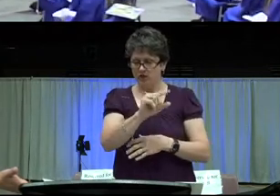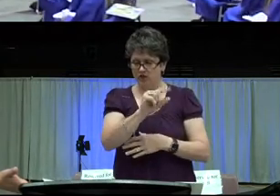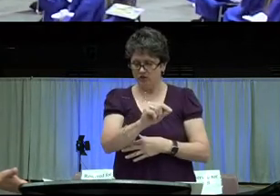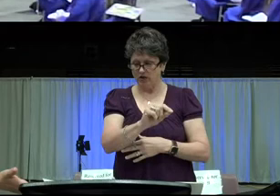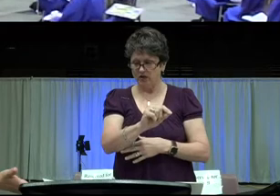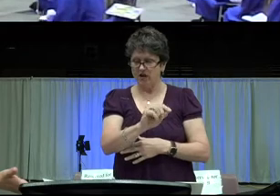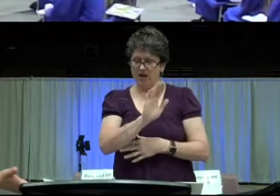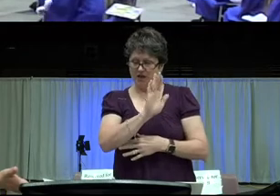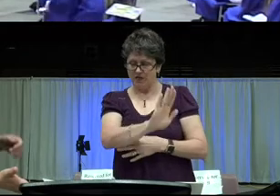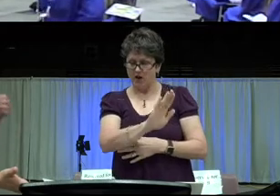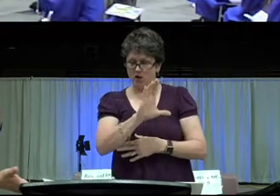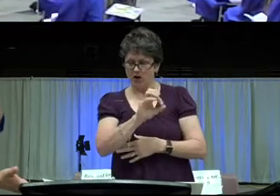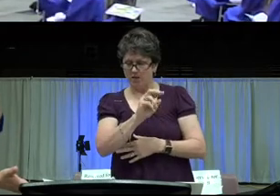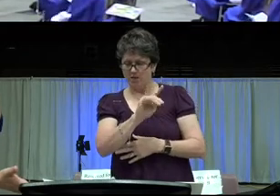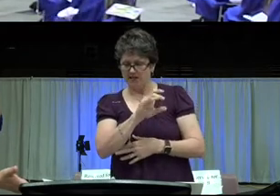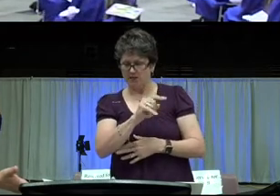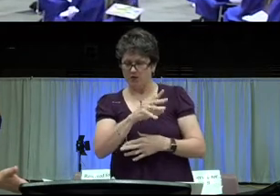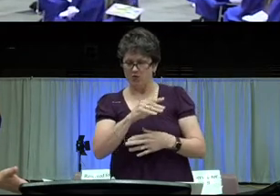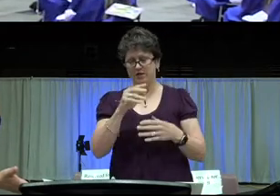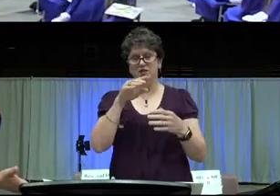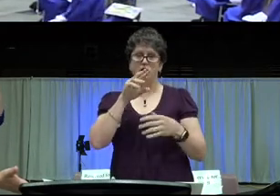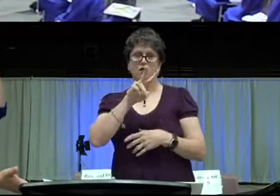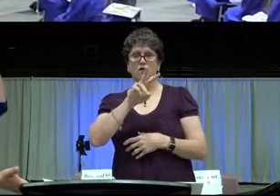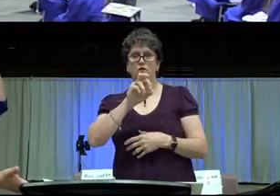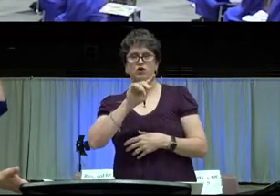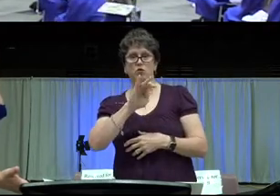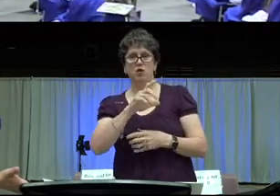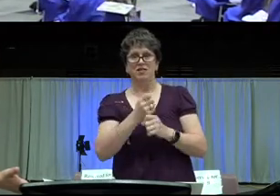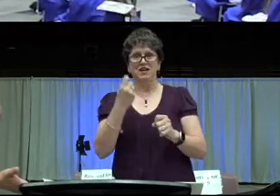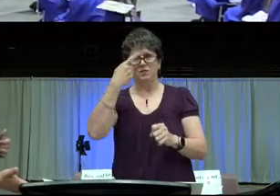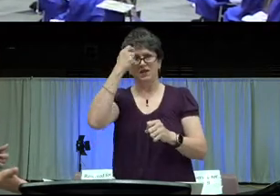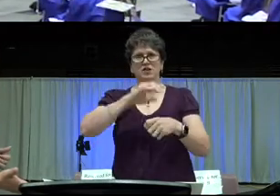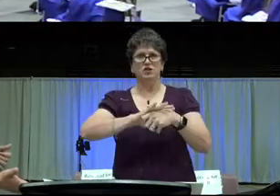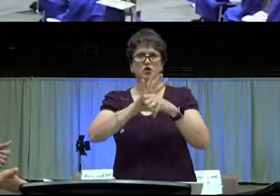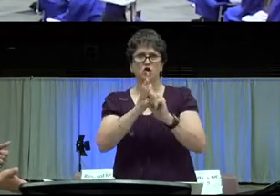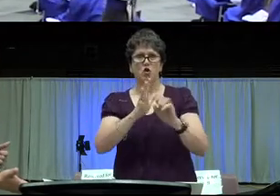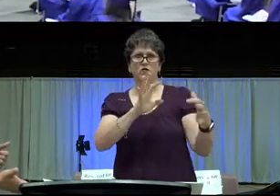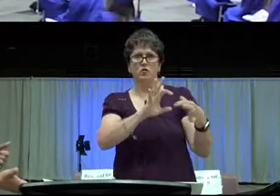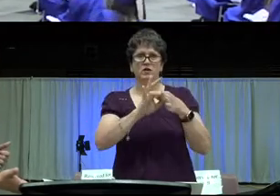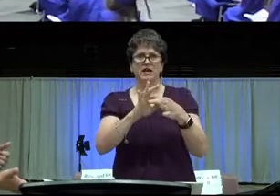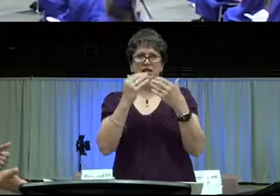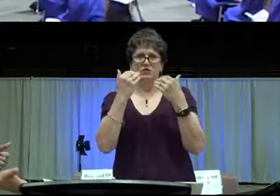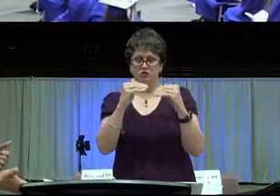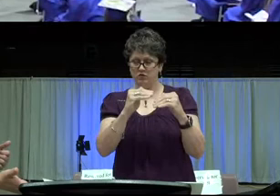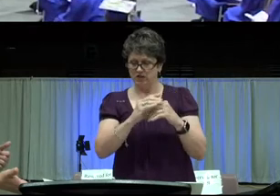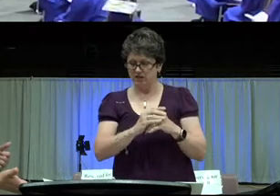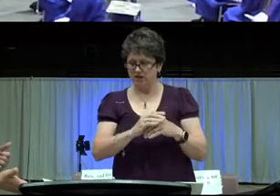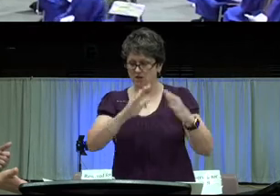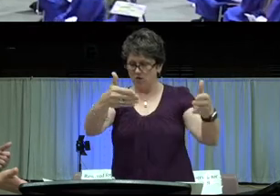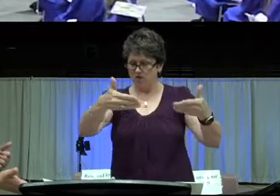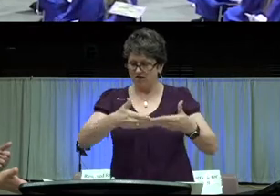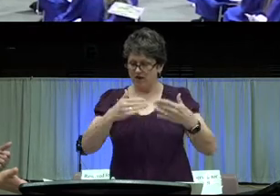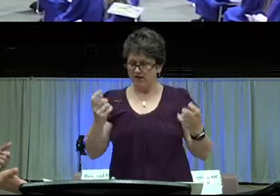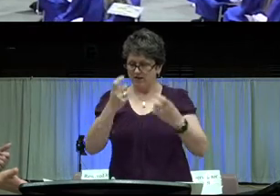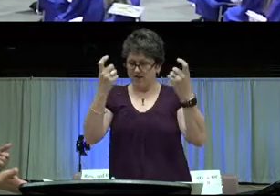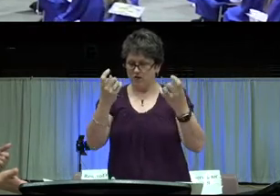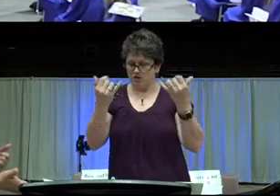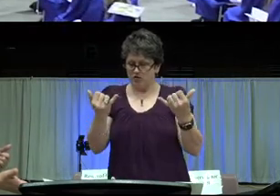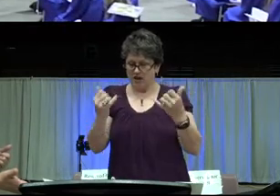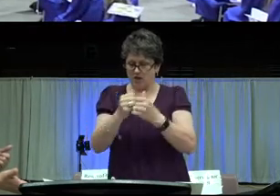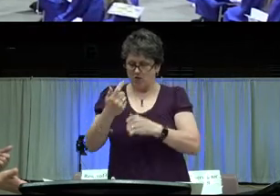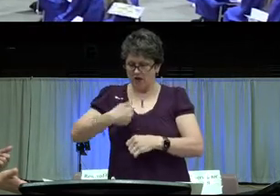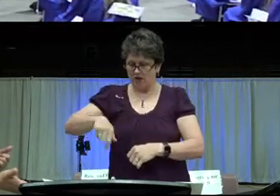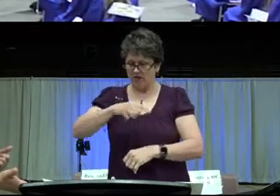of 2020, whose commencement was virtual last year due to the COVID-related restrictions, were invited to celebrate with us